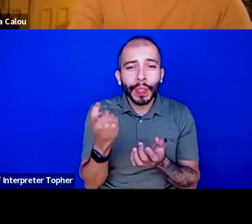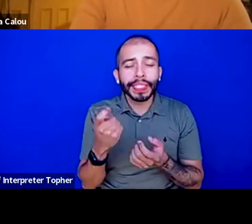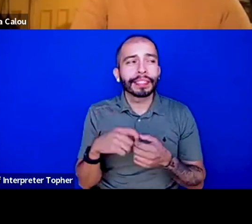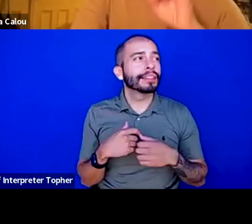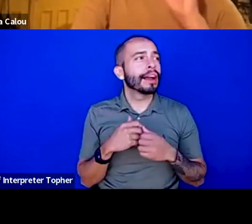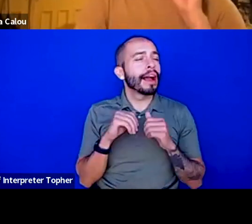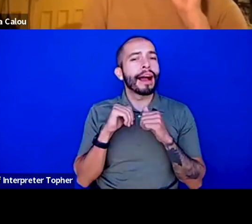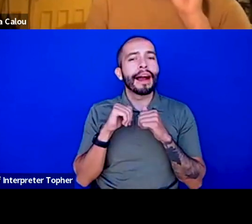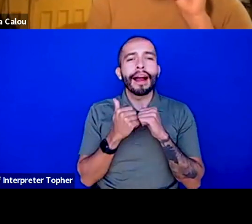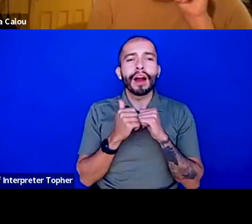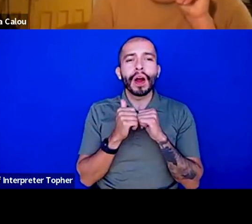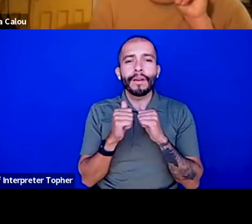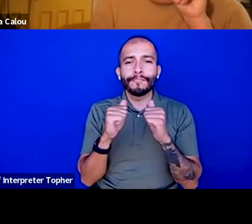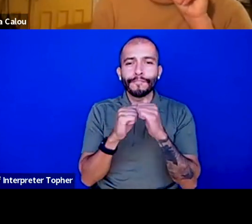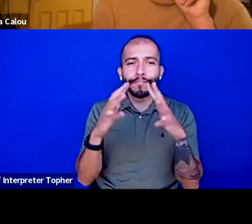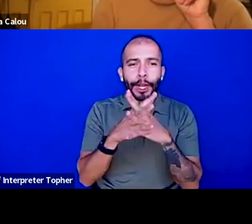criteria.